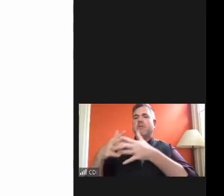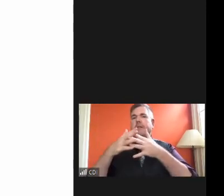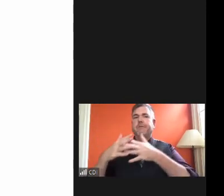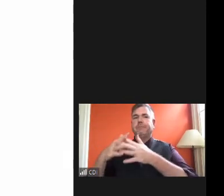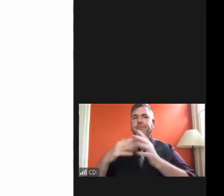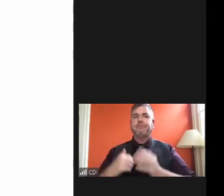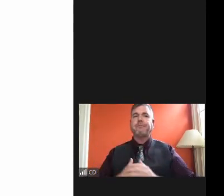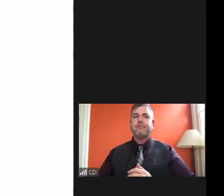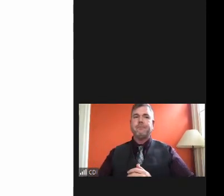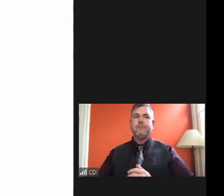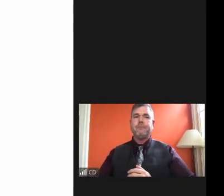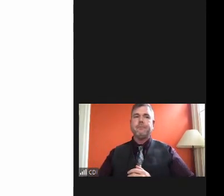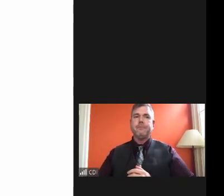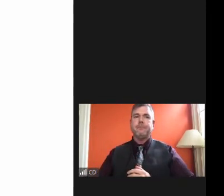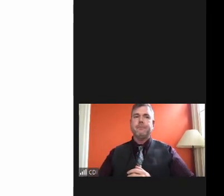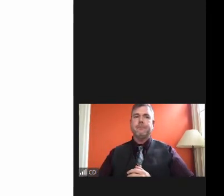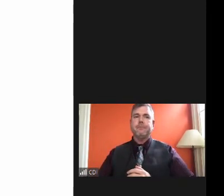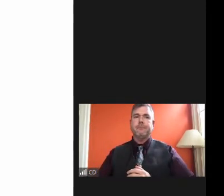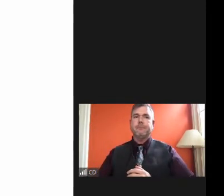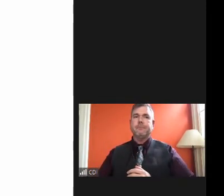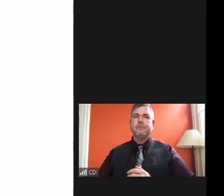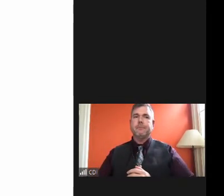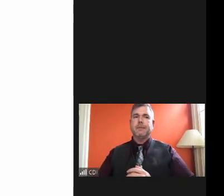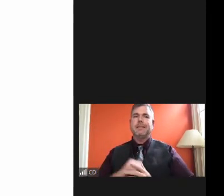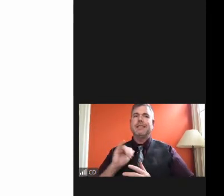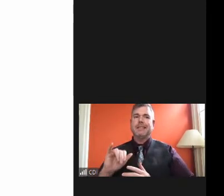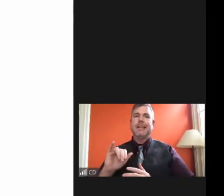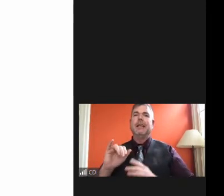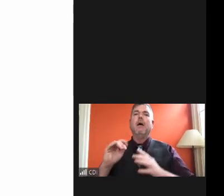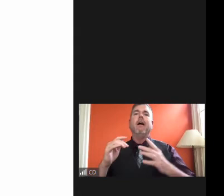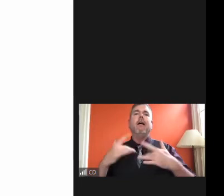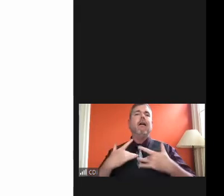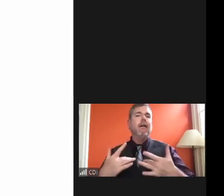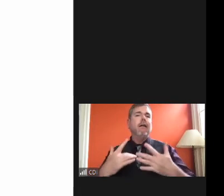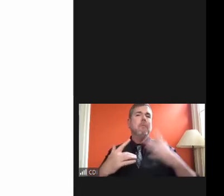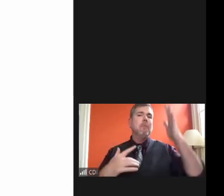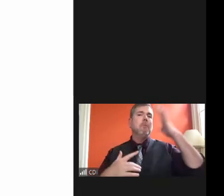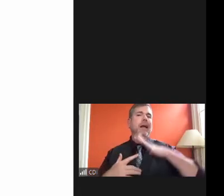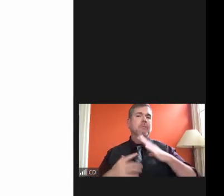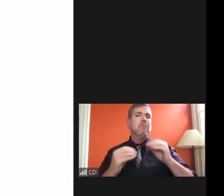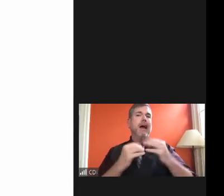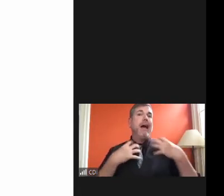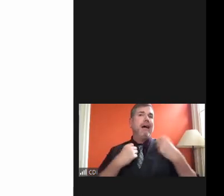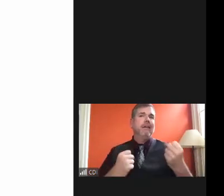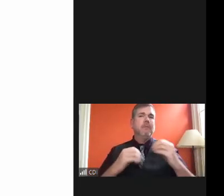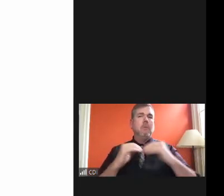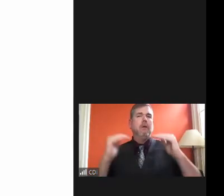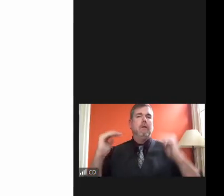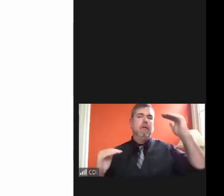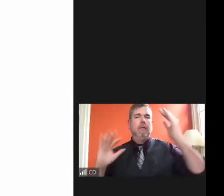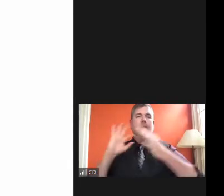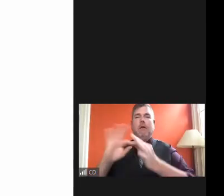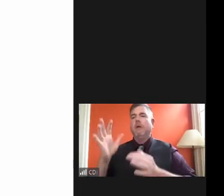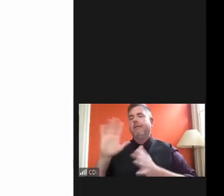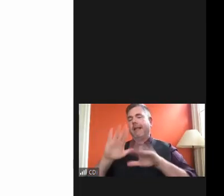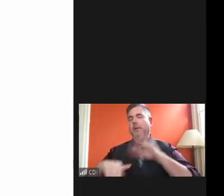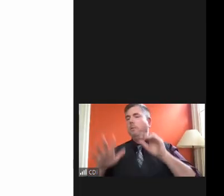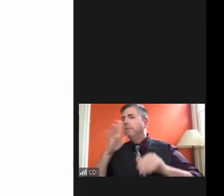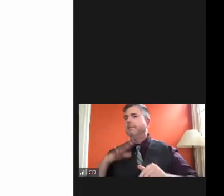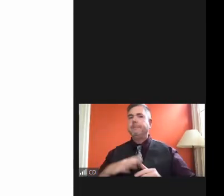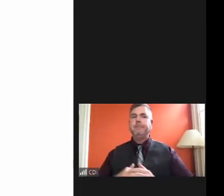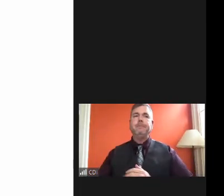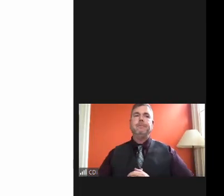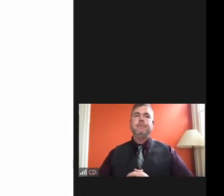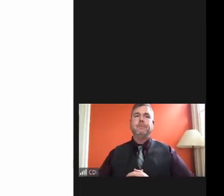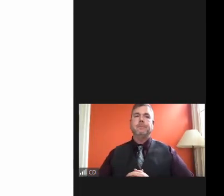most important factors of our experience of this pandemic in Marin County. You see those donuts that show